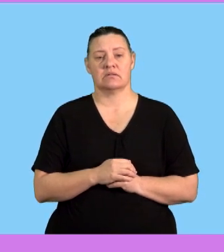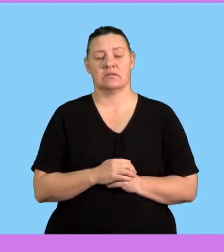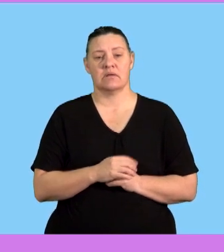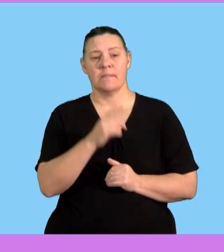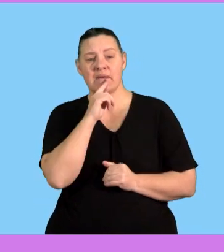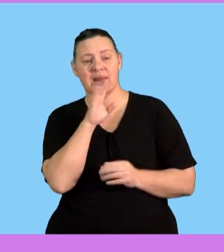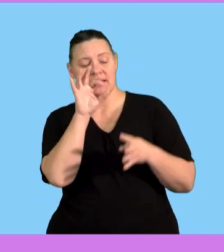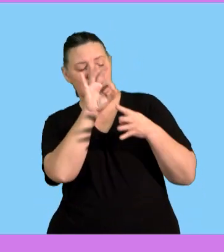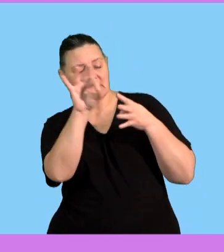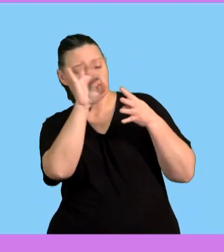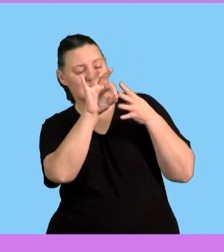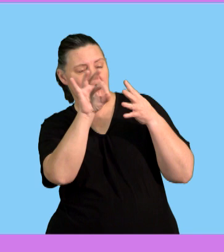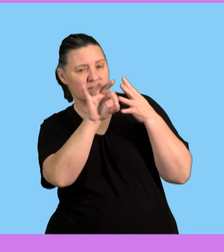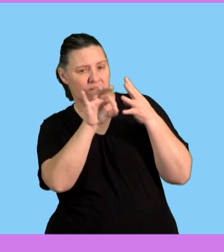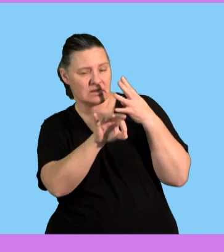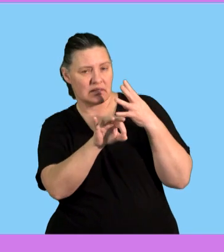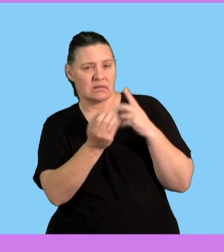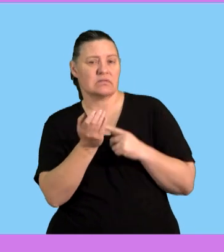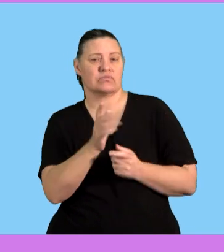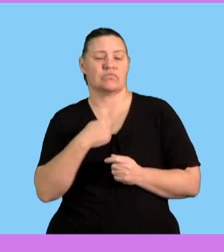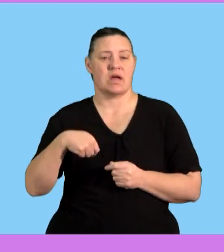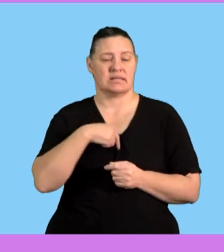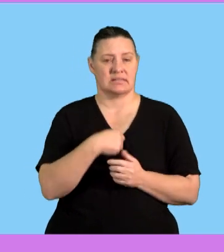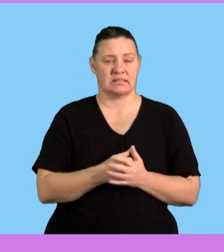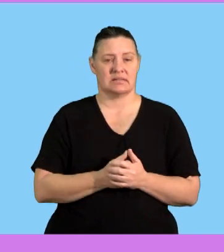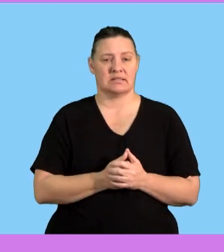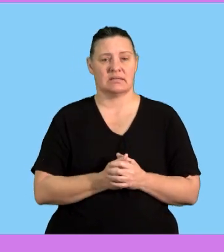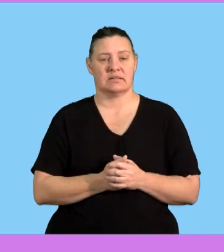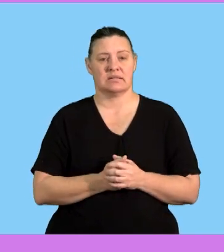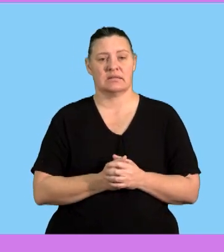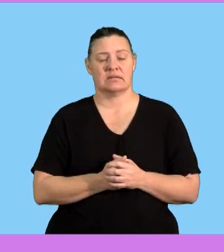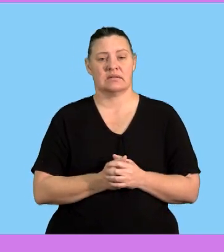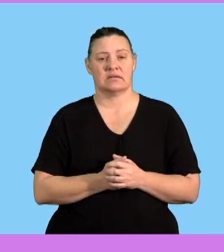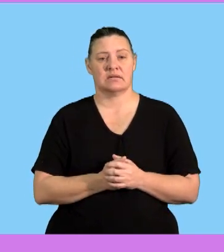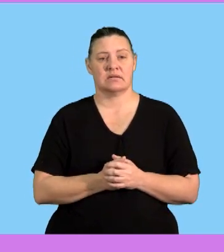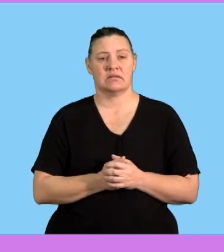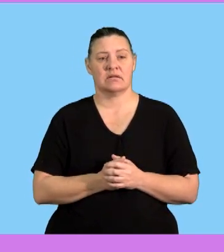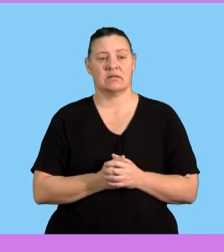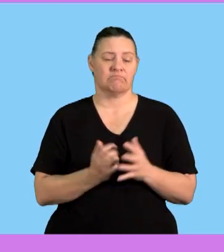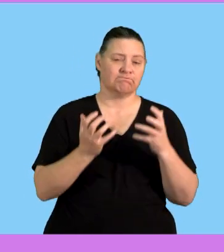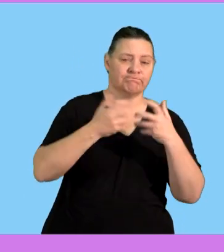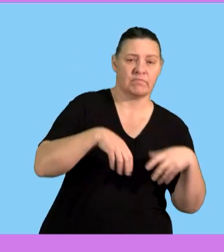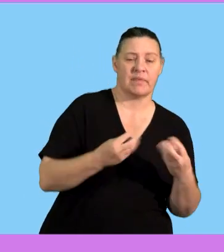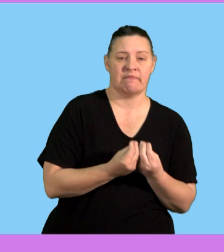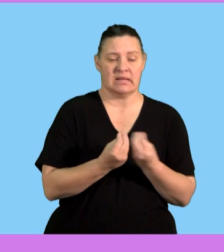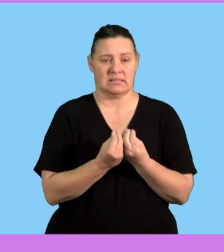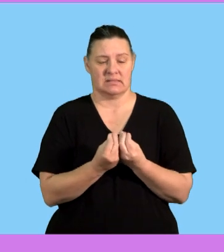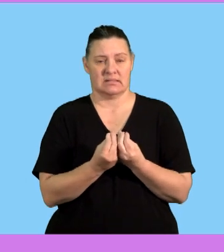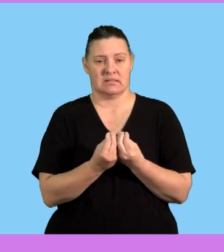that specifies, it indicates to us. So specifies how to put something